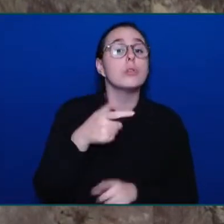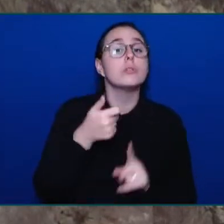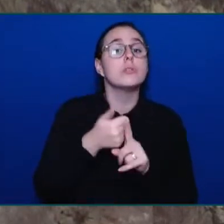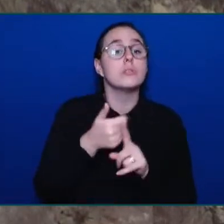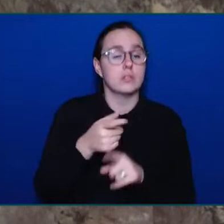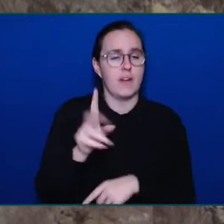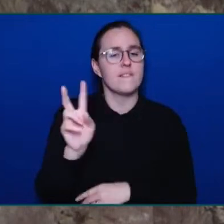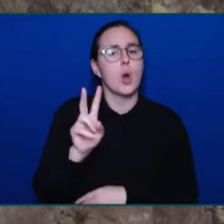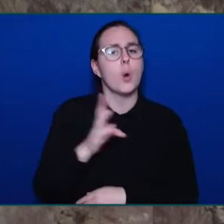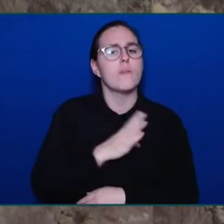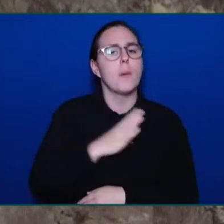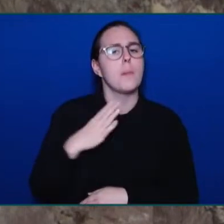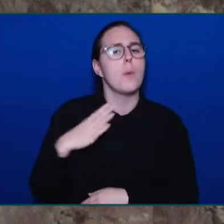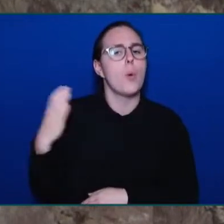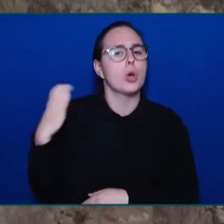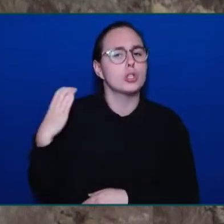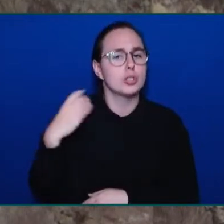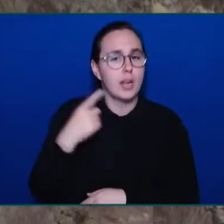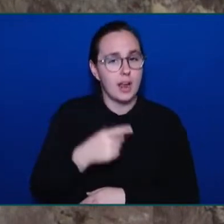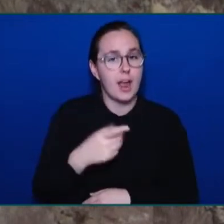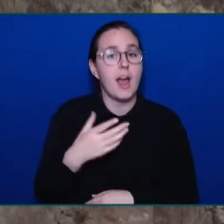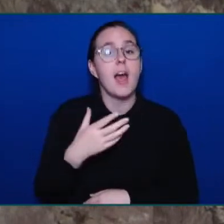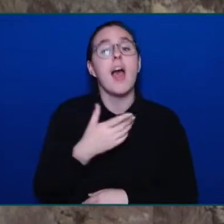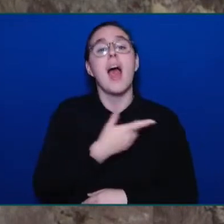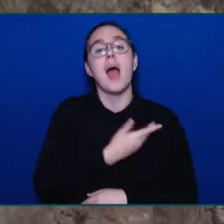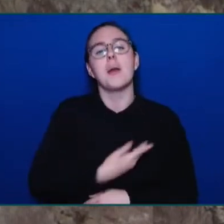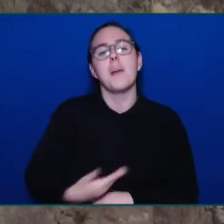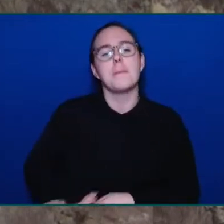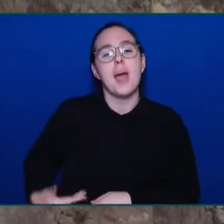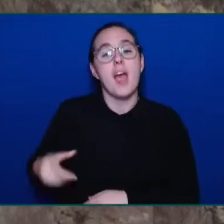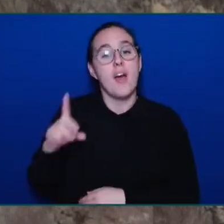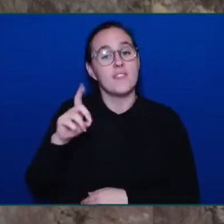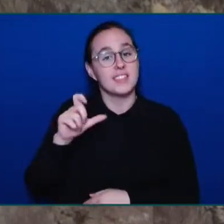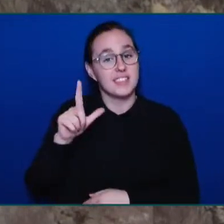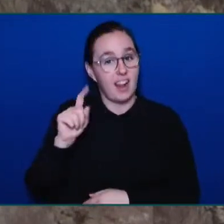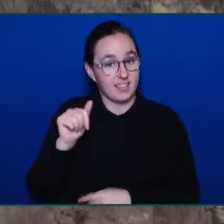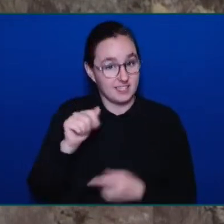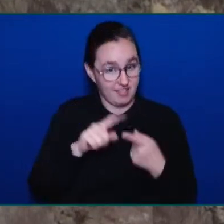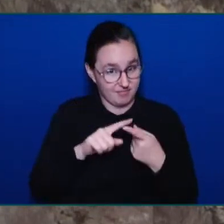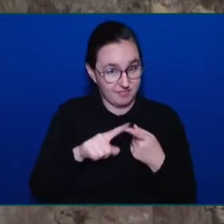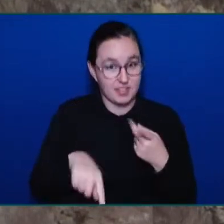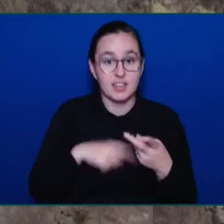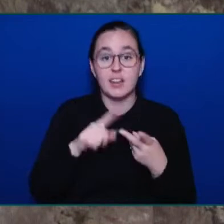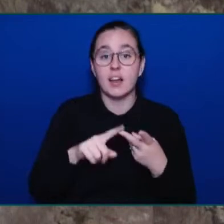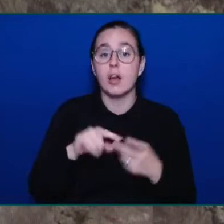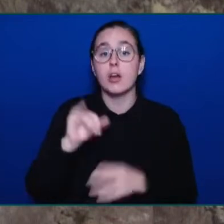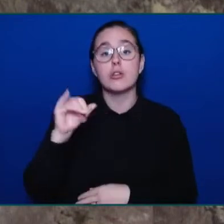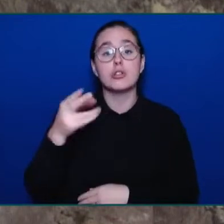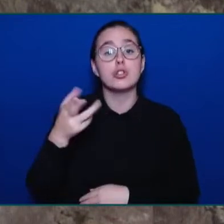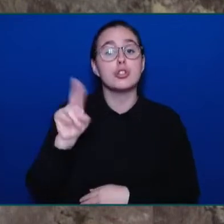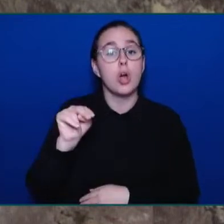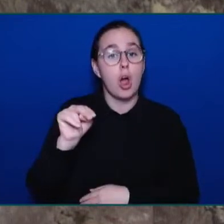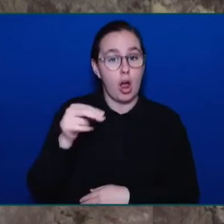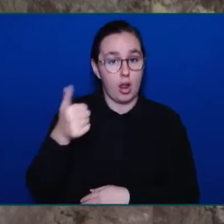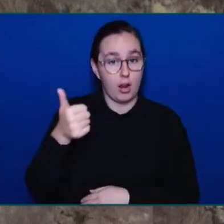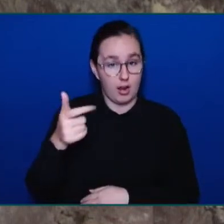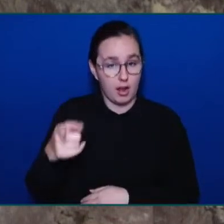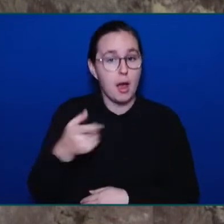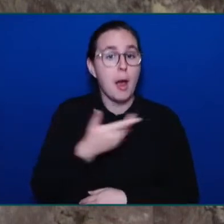John McEwen, Metro Vancouver Vice Chair, and also the Mayor of Village of Anmore, as well